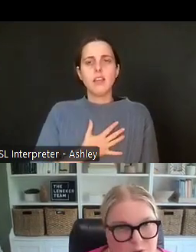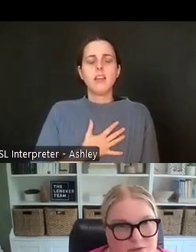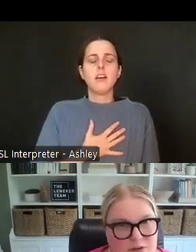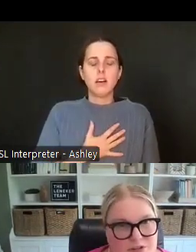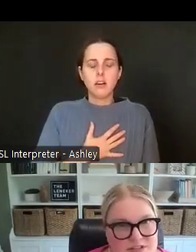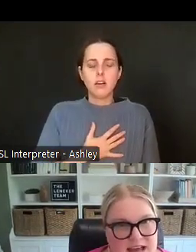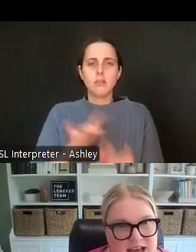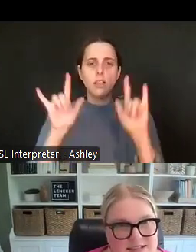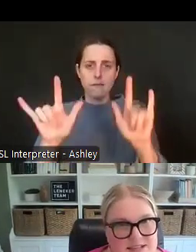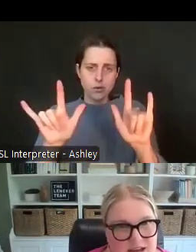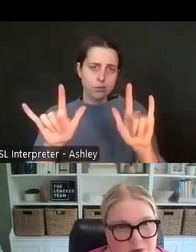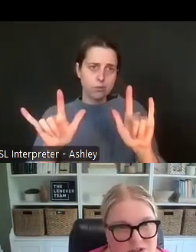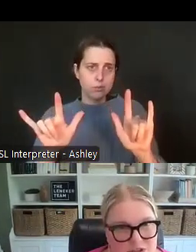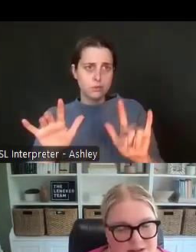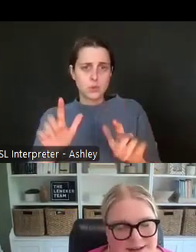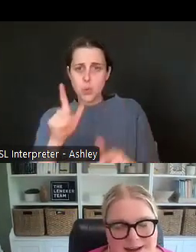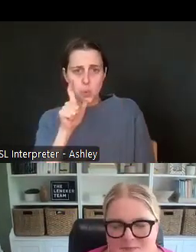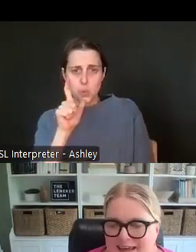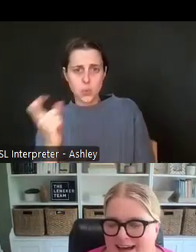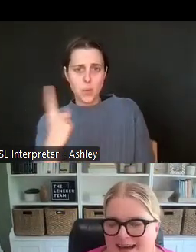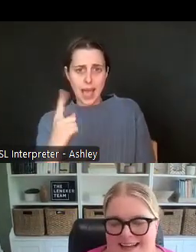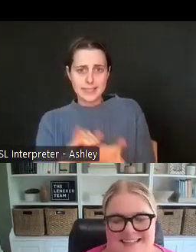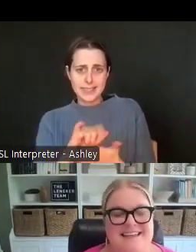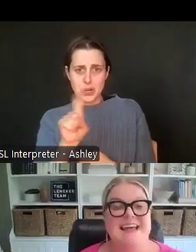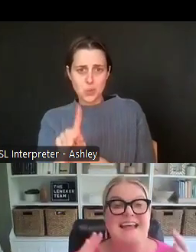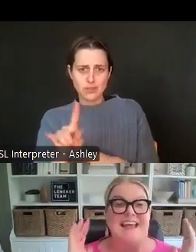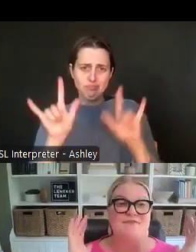you, whoever just asked that question. Because